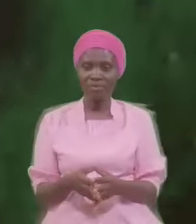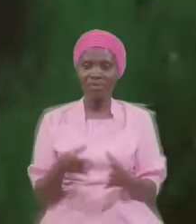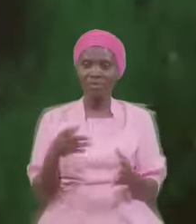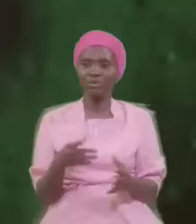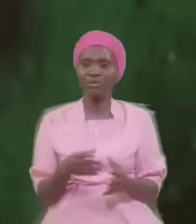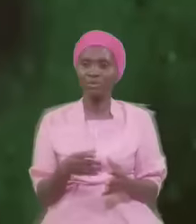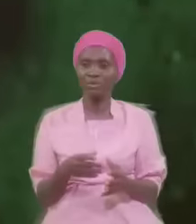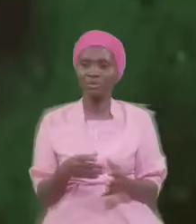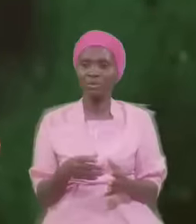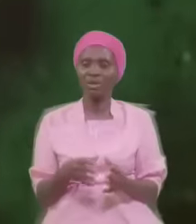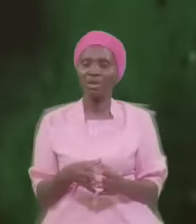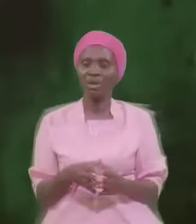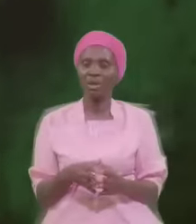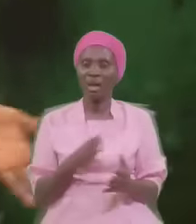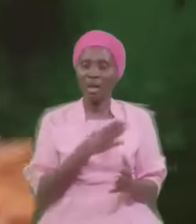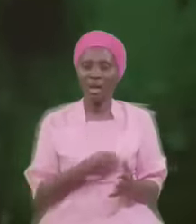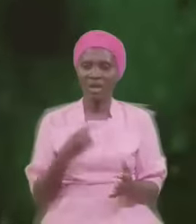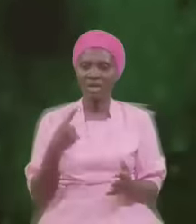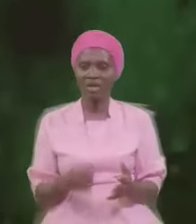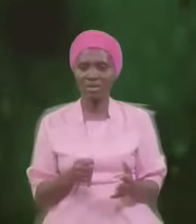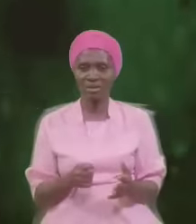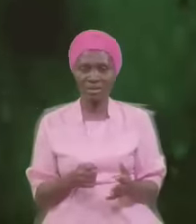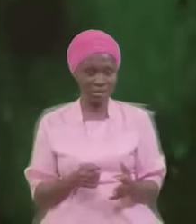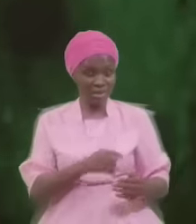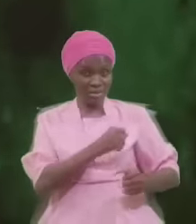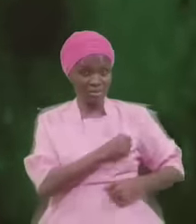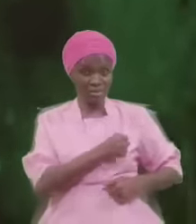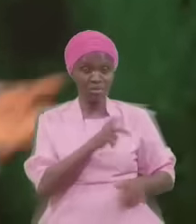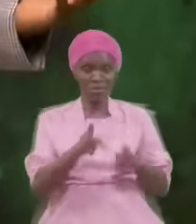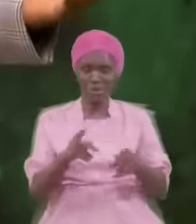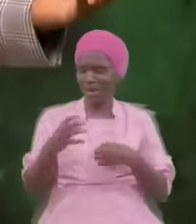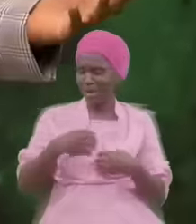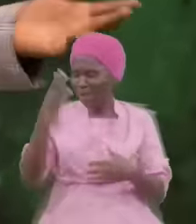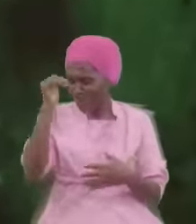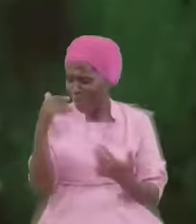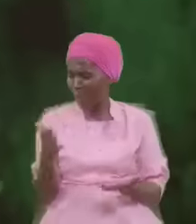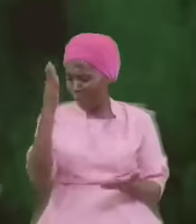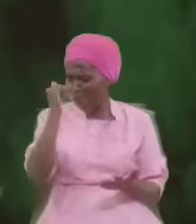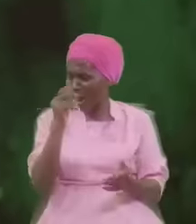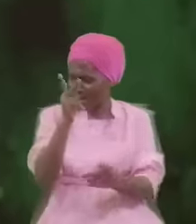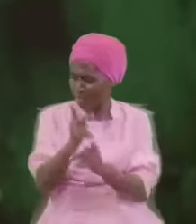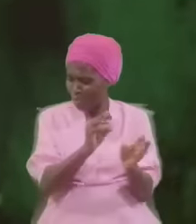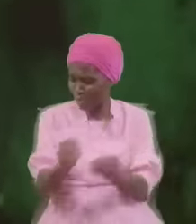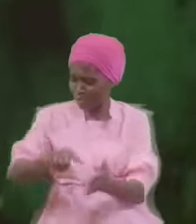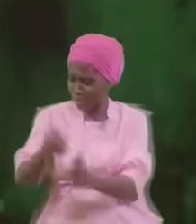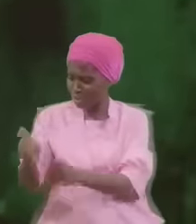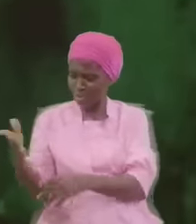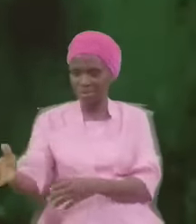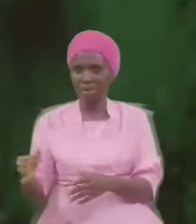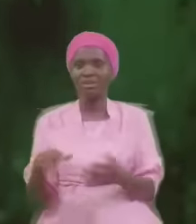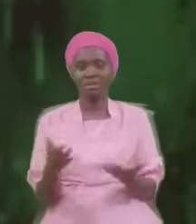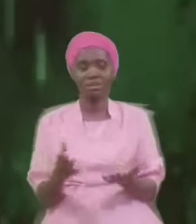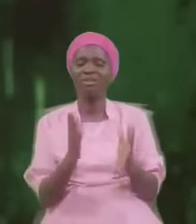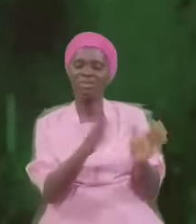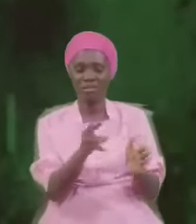happened. When he got there, he said, why did you put these people there? He's prayed for the people. I said, leave them alone. Don't touch